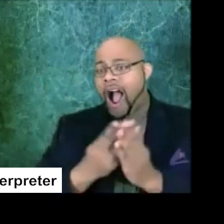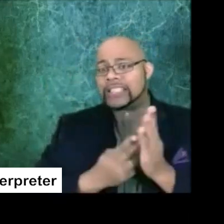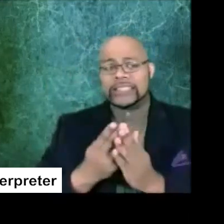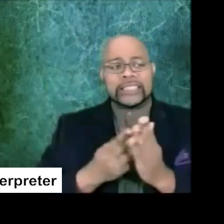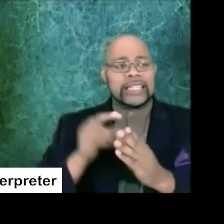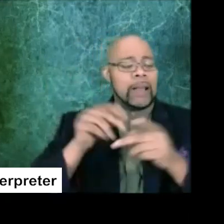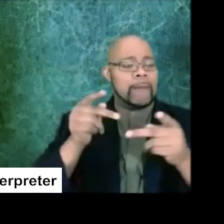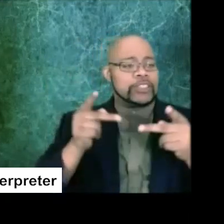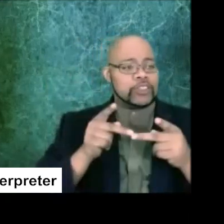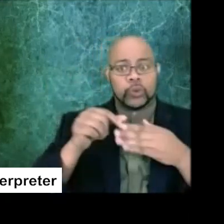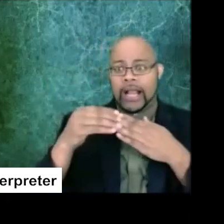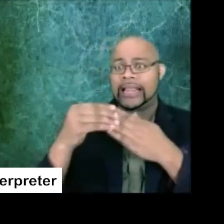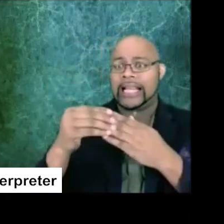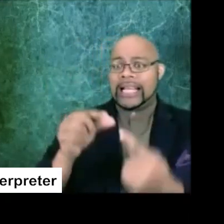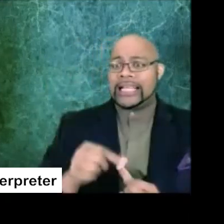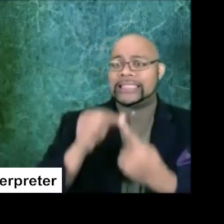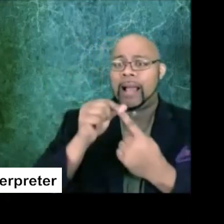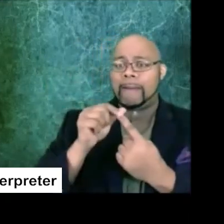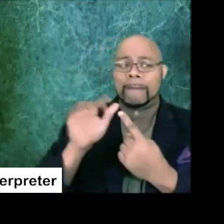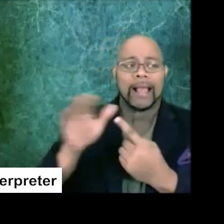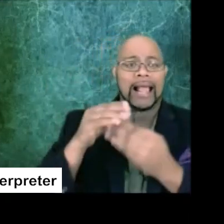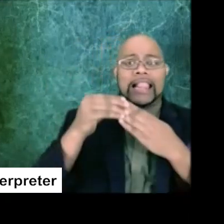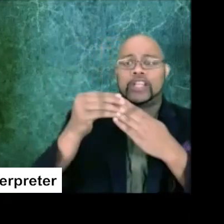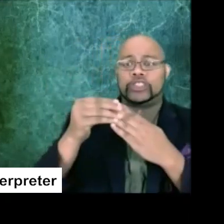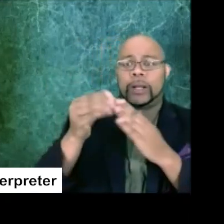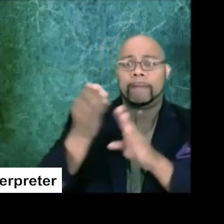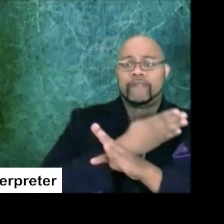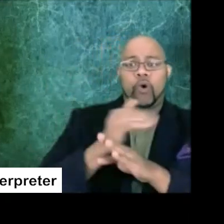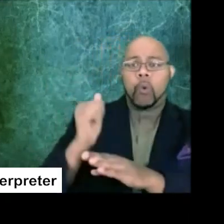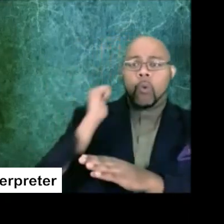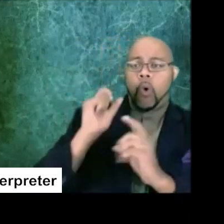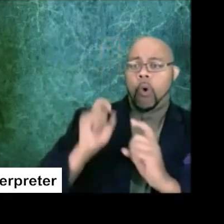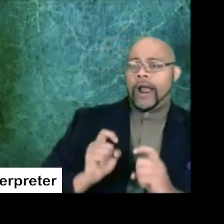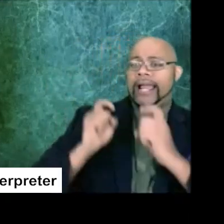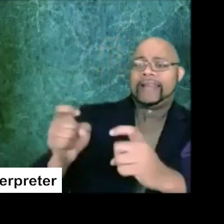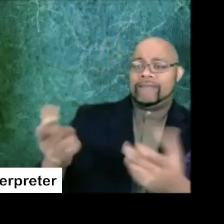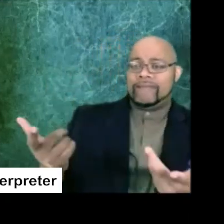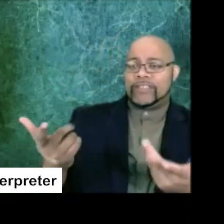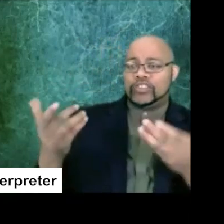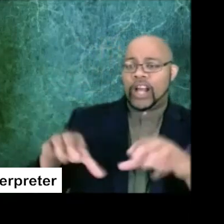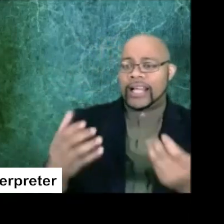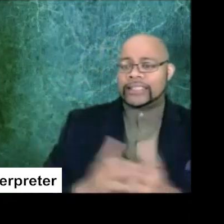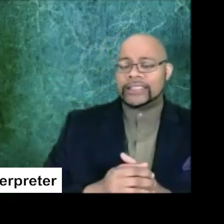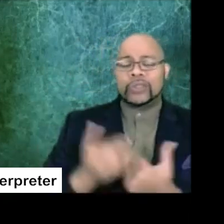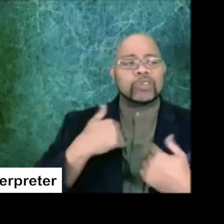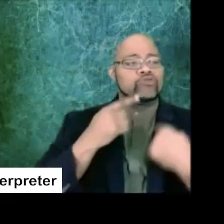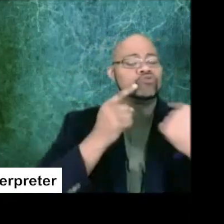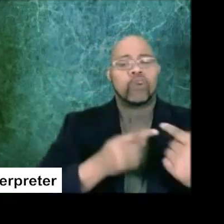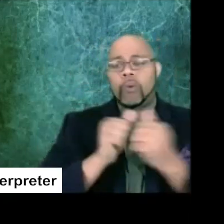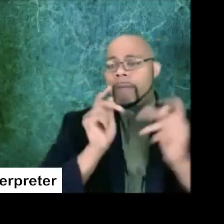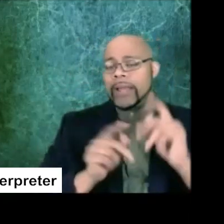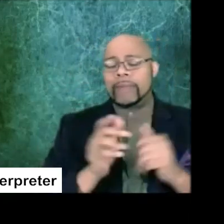in a position to lead, except that the leadership before them will not pass on their turn. Mm. We're struggling with people